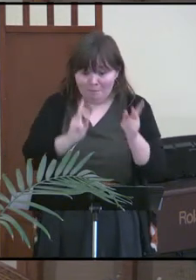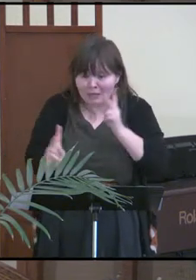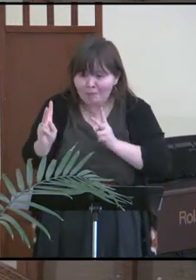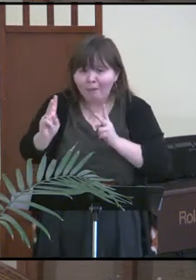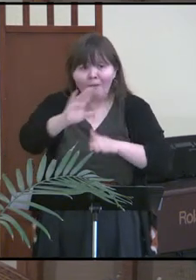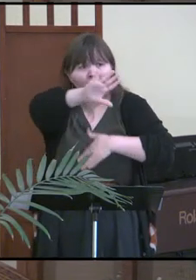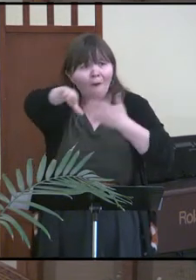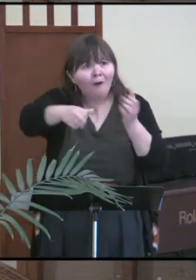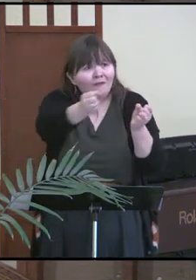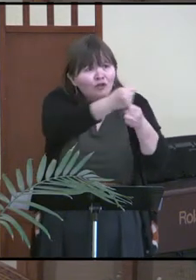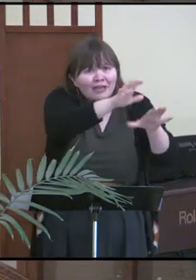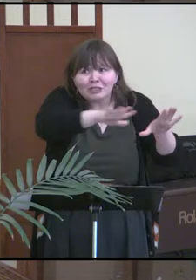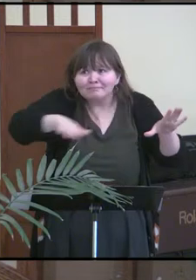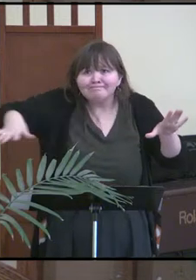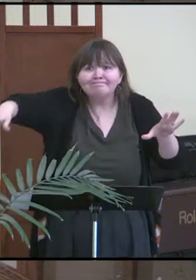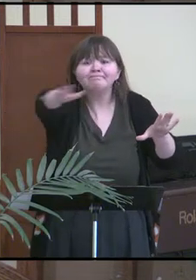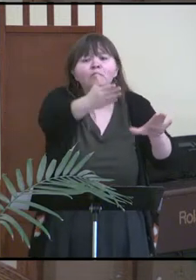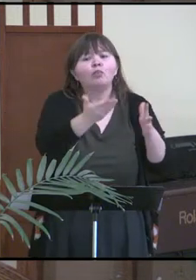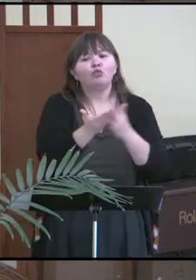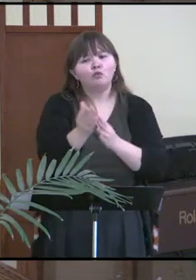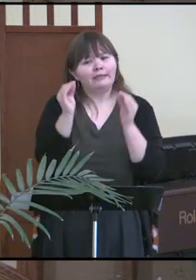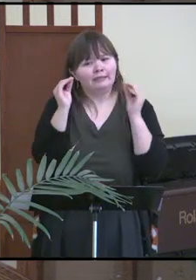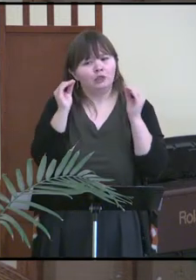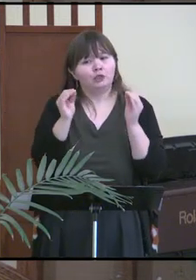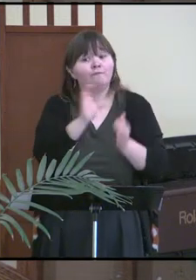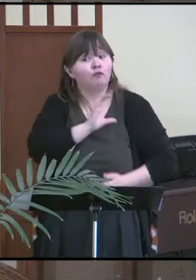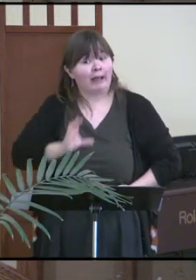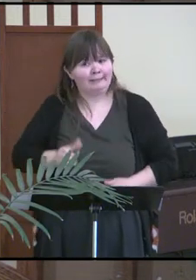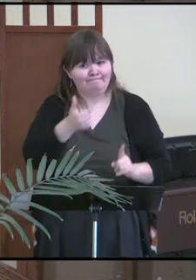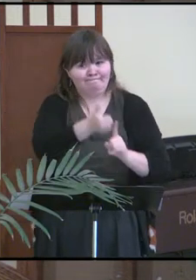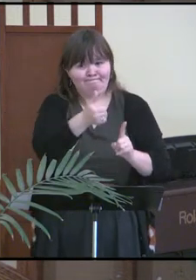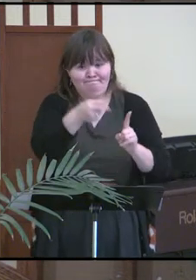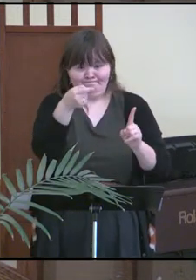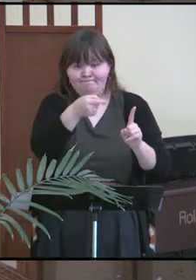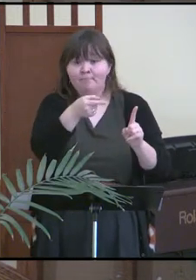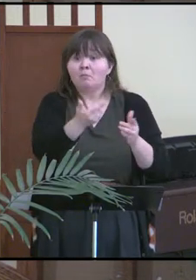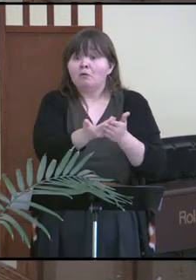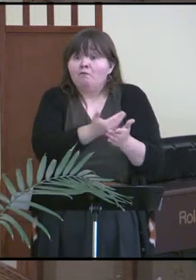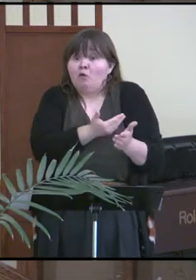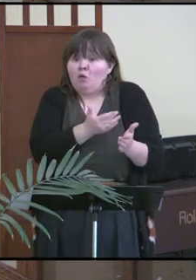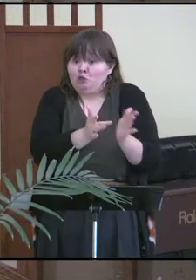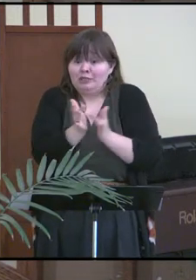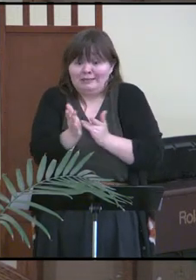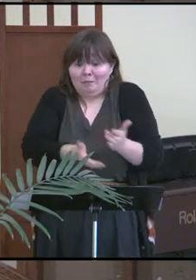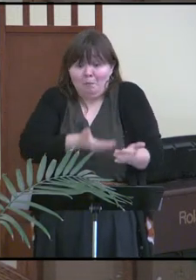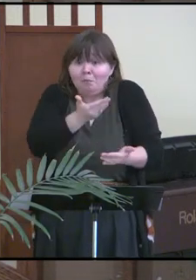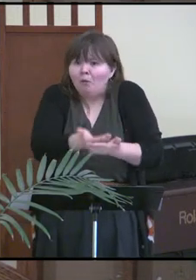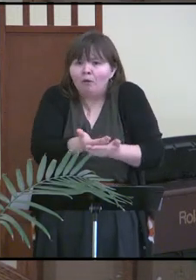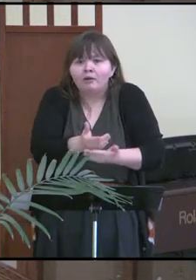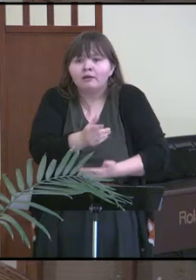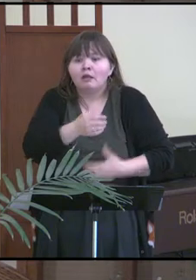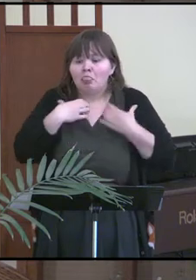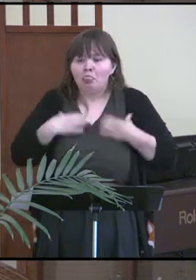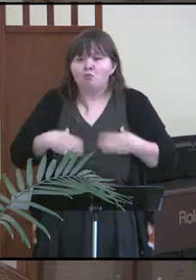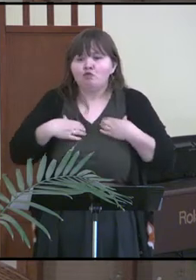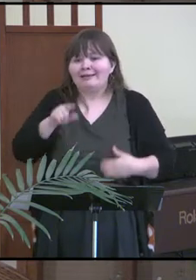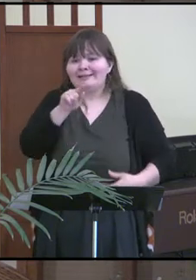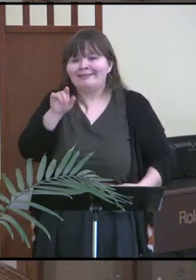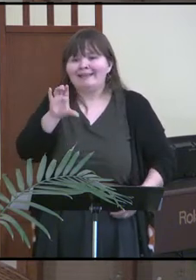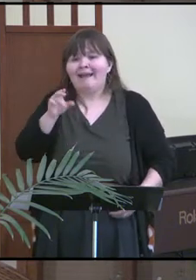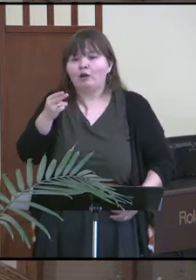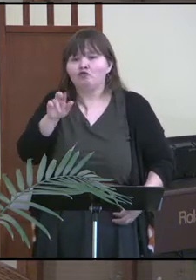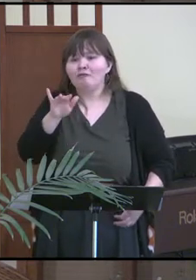creation through the teachings of Christ. Before Jesus is even born, the priest Zechariah tells